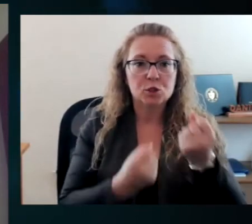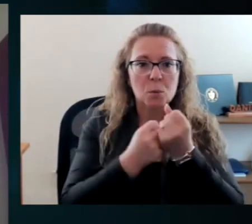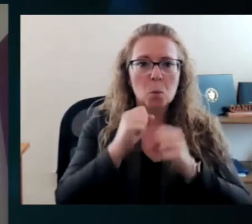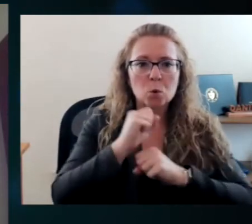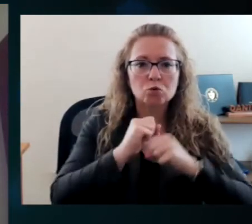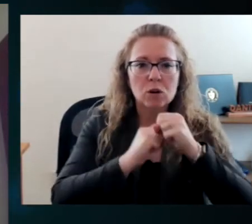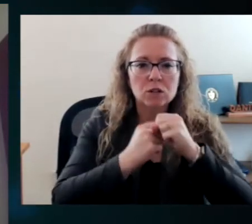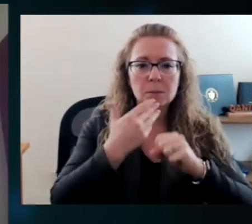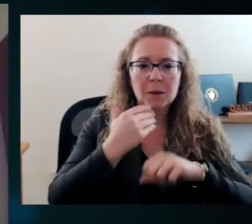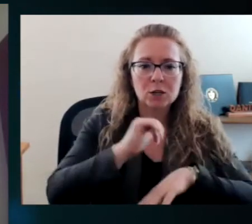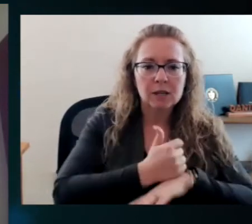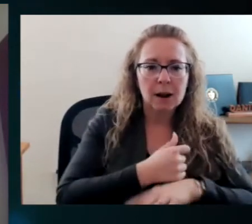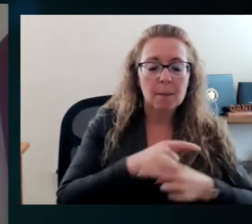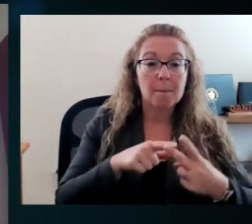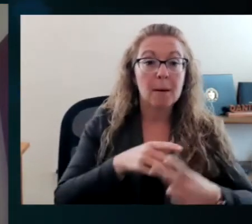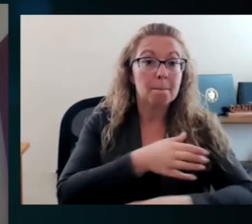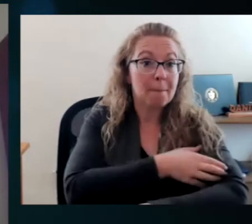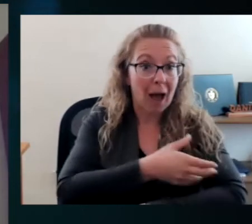more effectively.